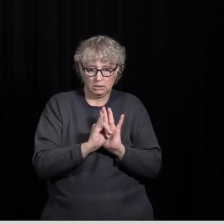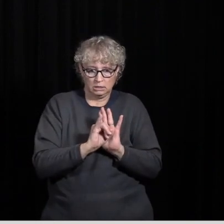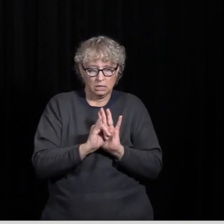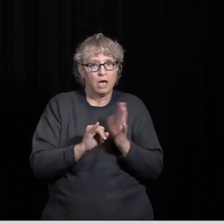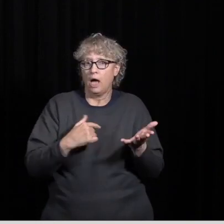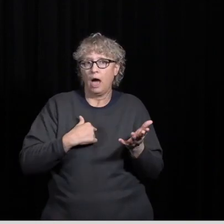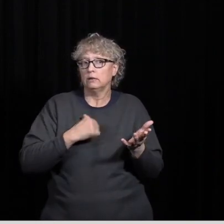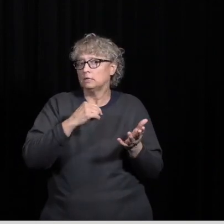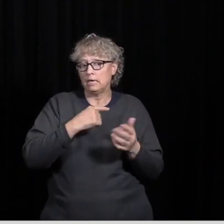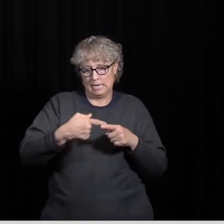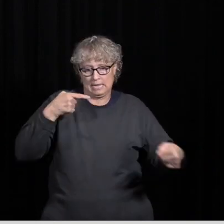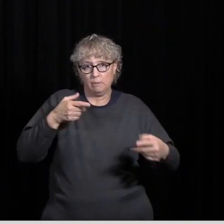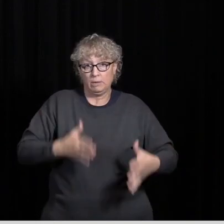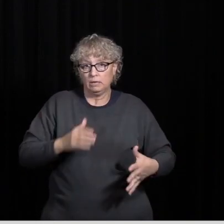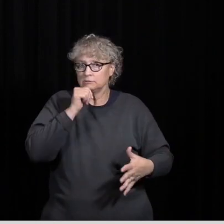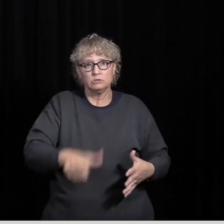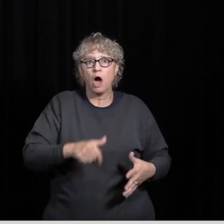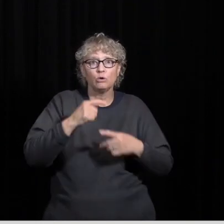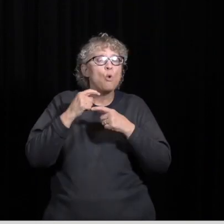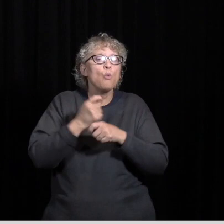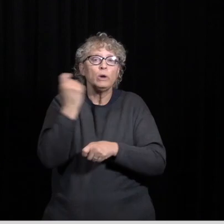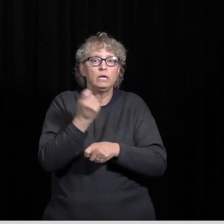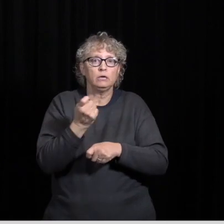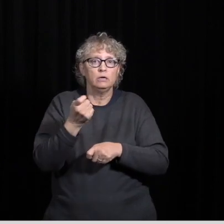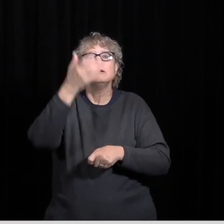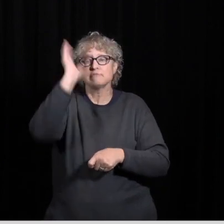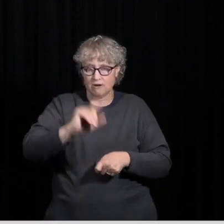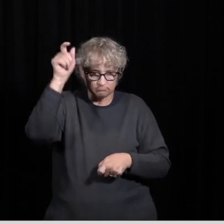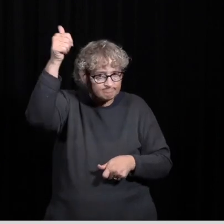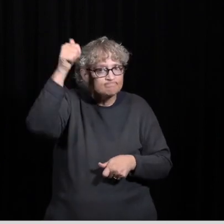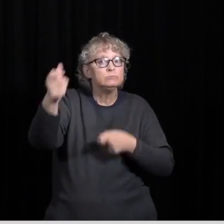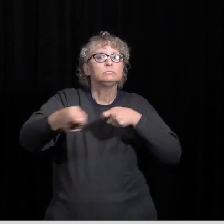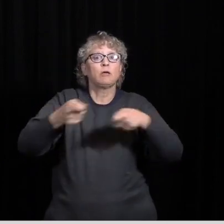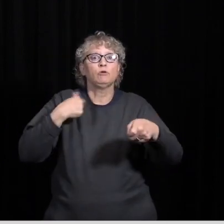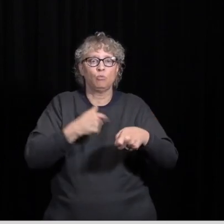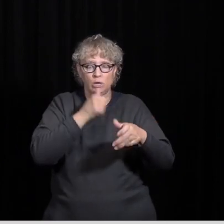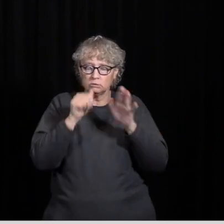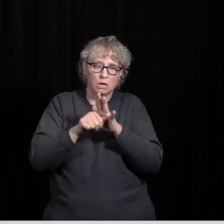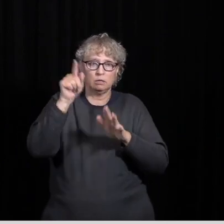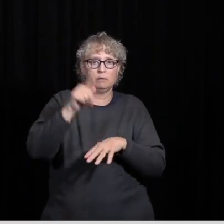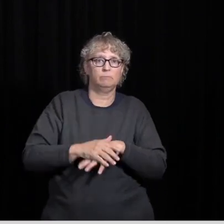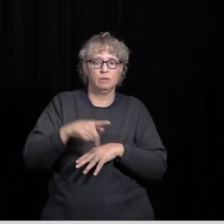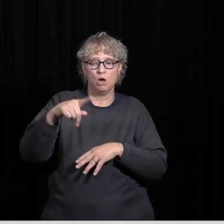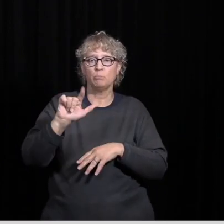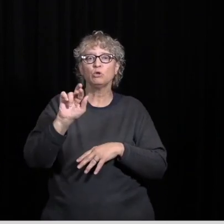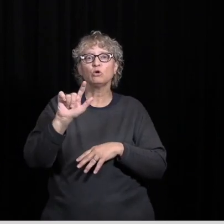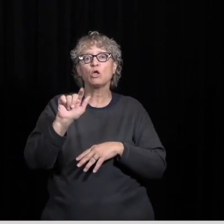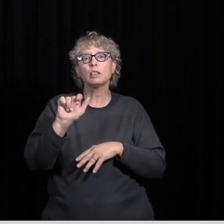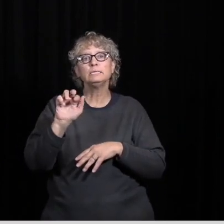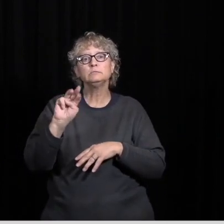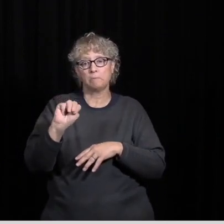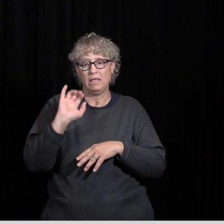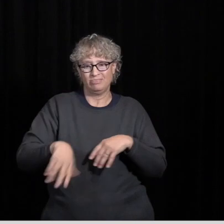the enemy is winning. Because I know with absolute certainty that God is sovereign. We trust in the Lord. We find refuge in Him. Second, pluralism. Pluralism is the